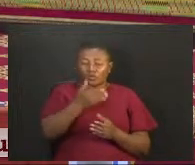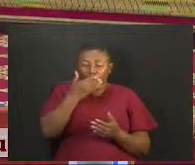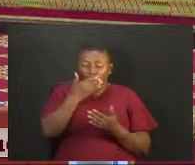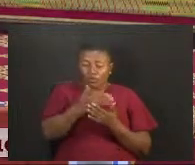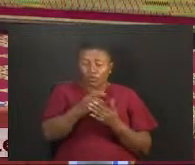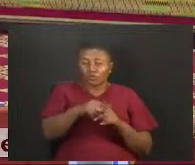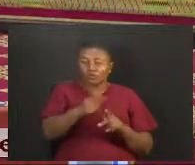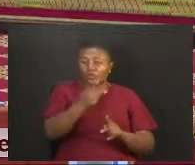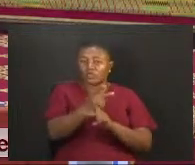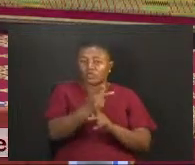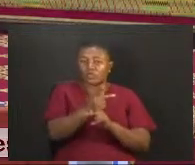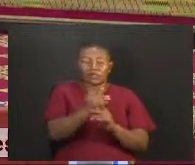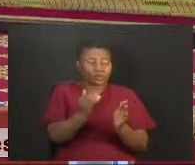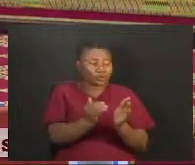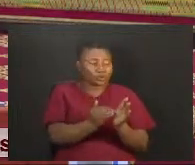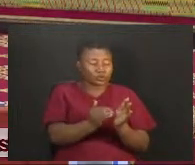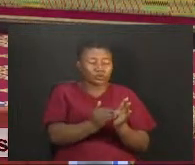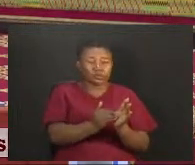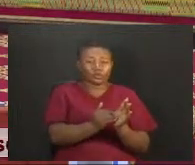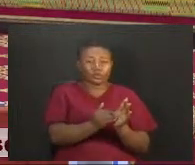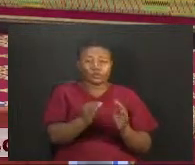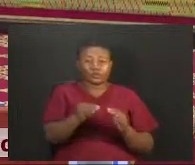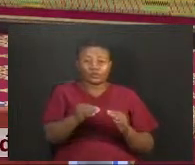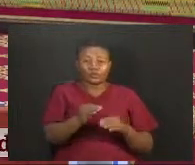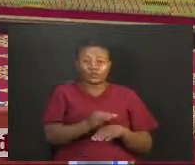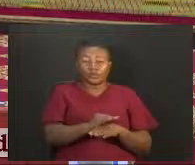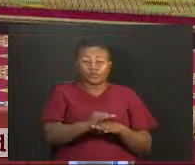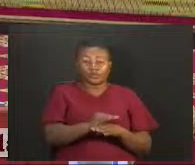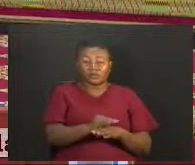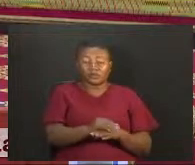macroeconomic stability. It has been done already. Mr.